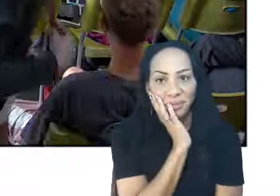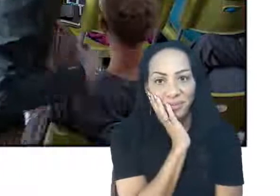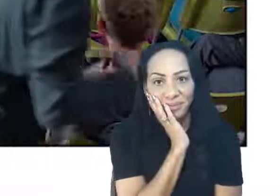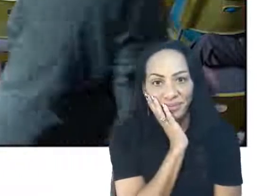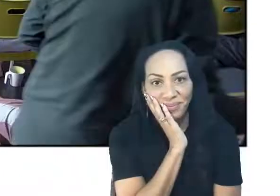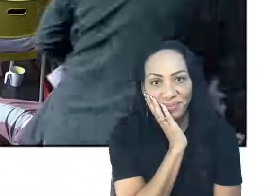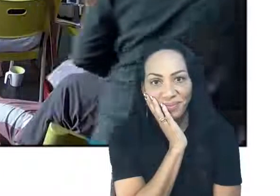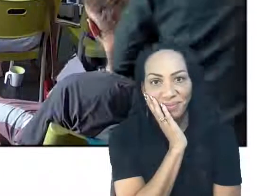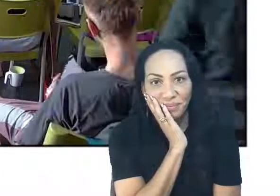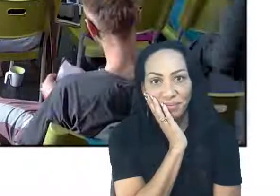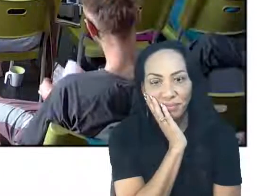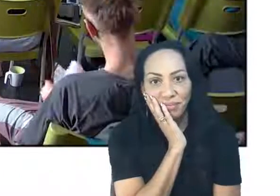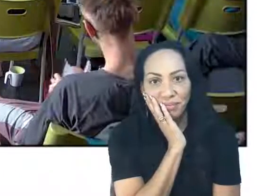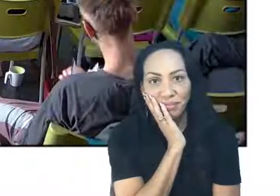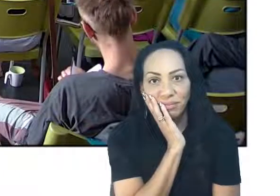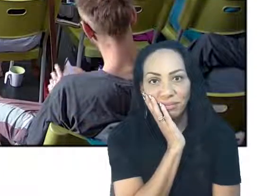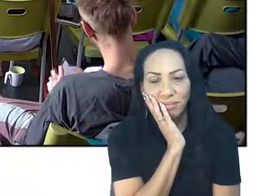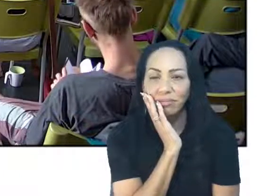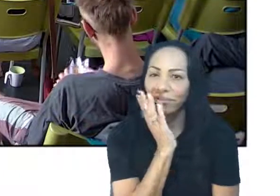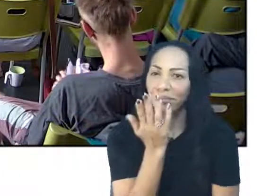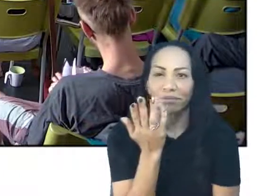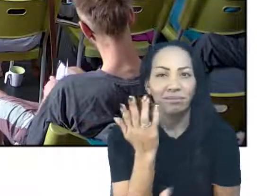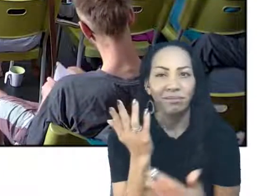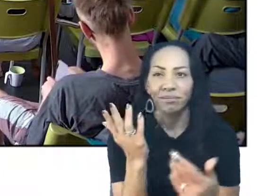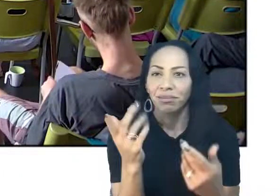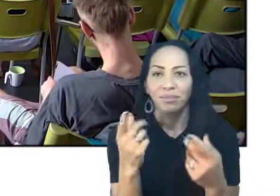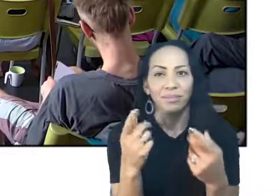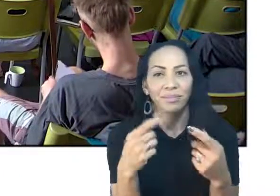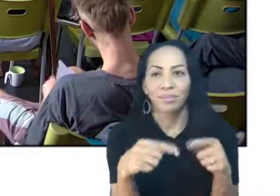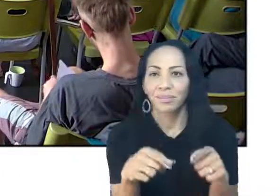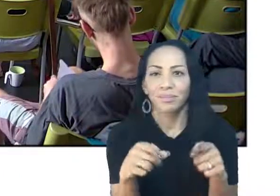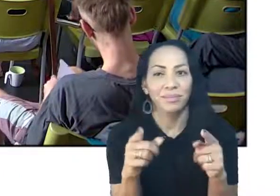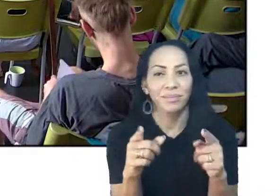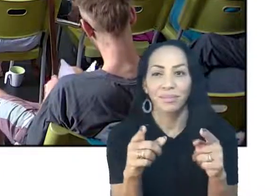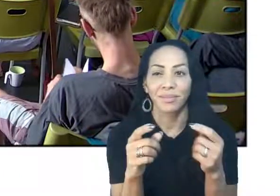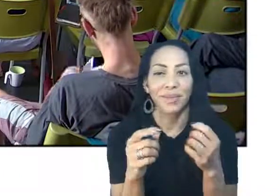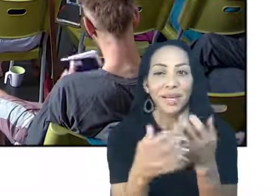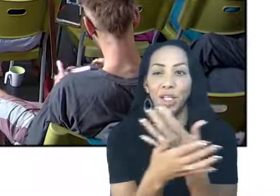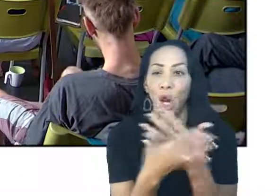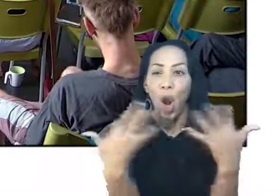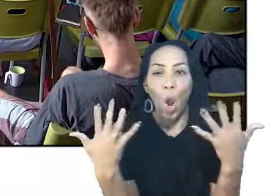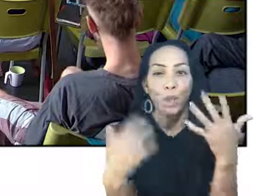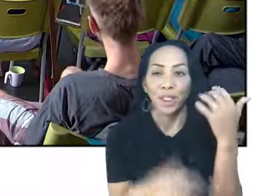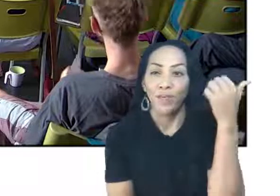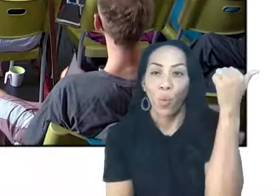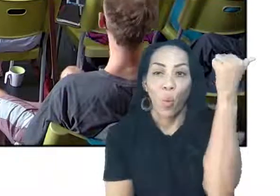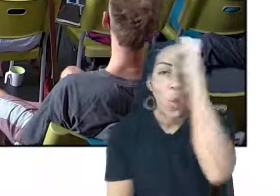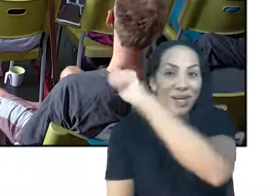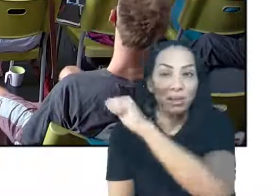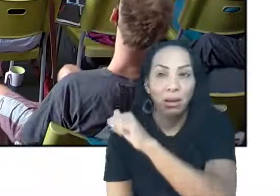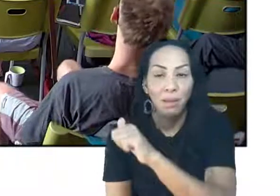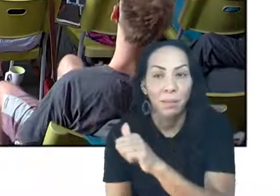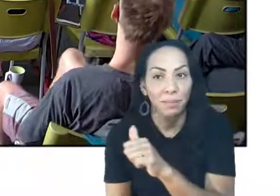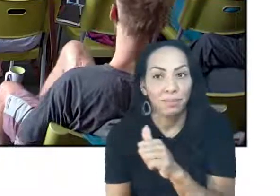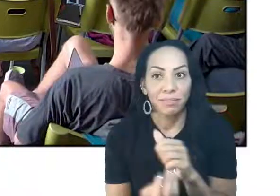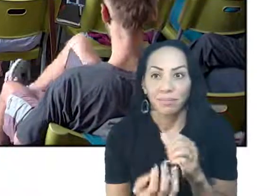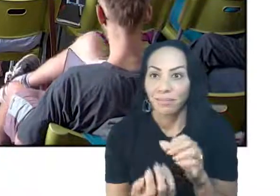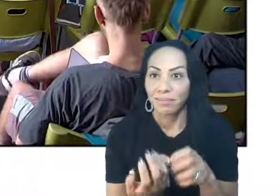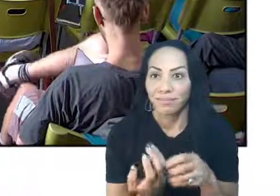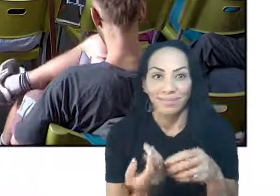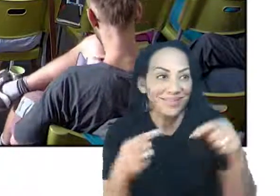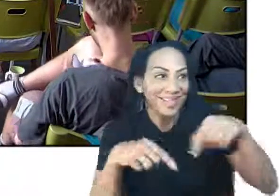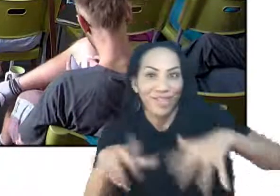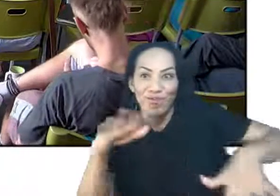And there's a lot of wisdom as well in this space with rest and different ways of navigating the world. So if anybody else wants to chip in to answer, do feel